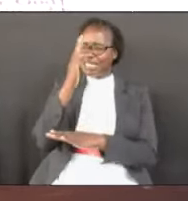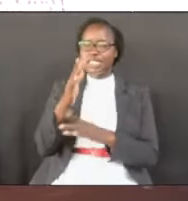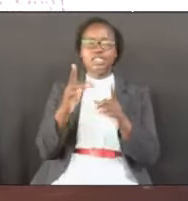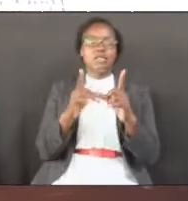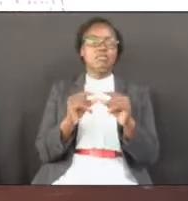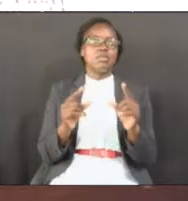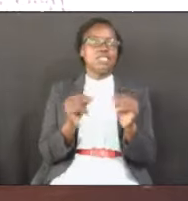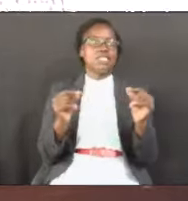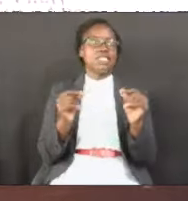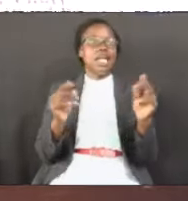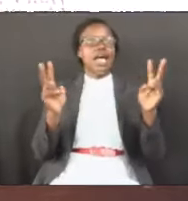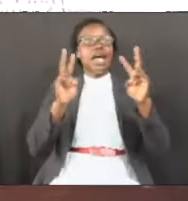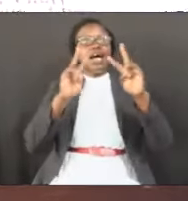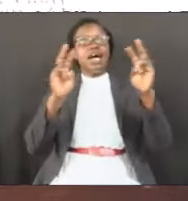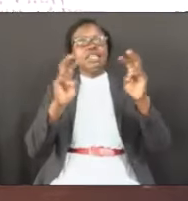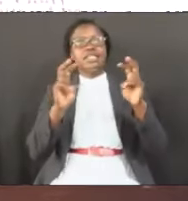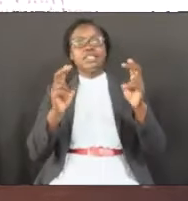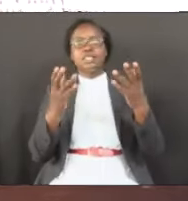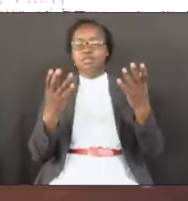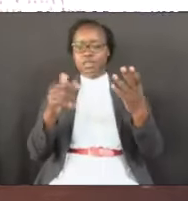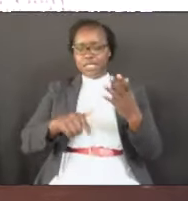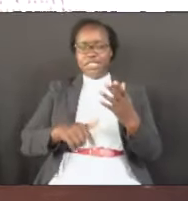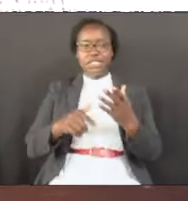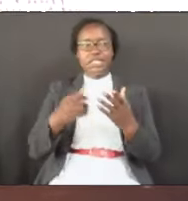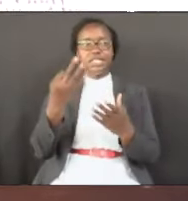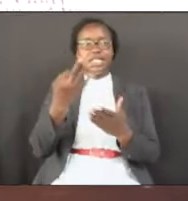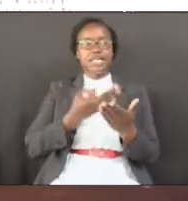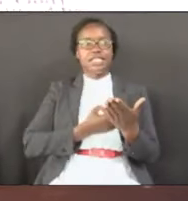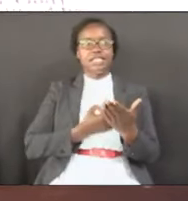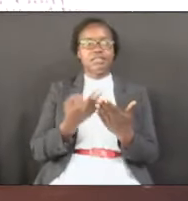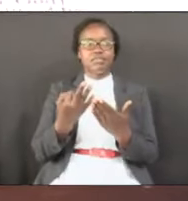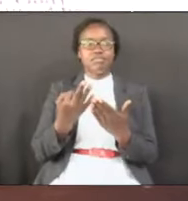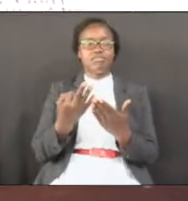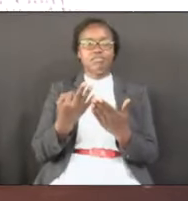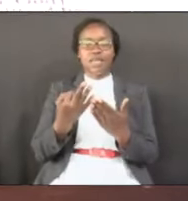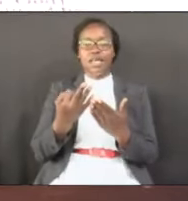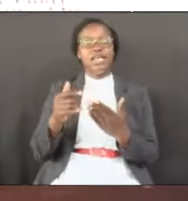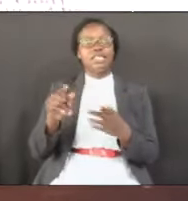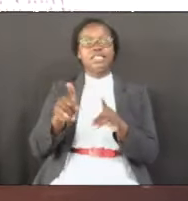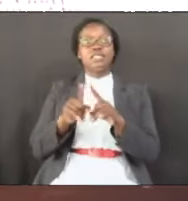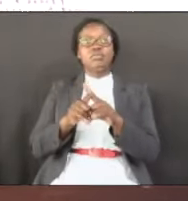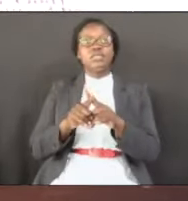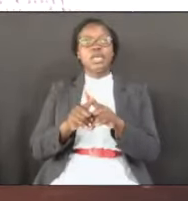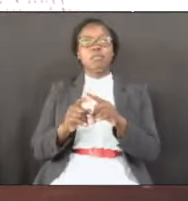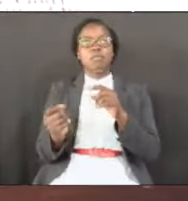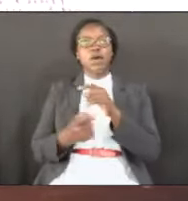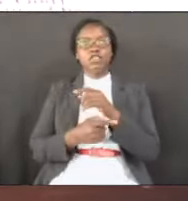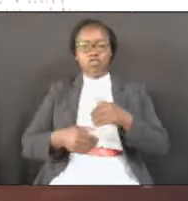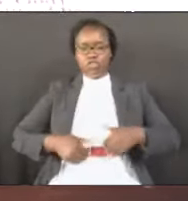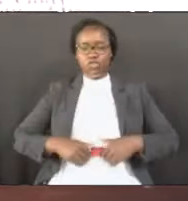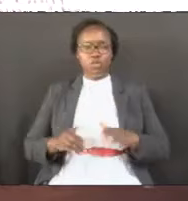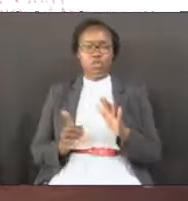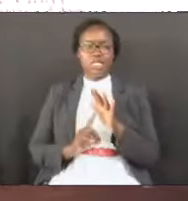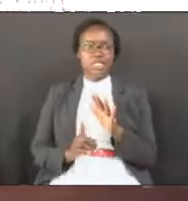This being the third Sabbath for this very special month for the youth ministry,